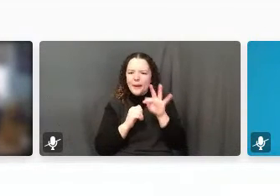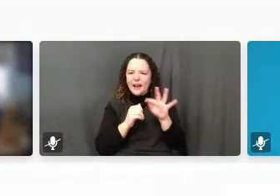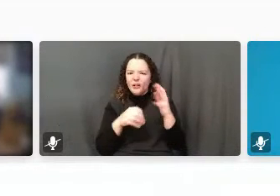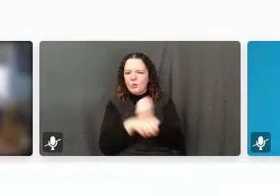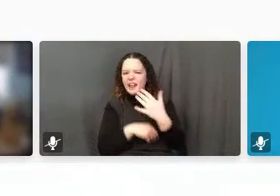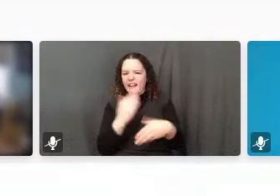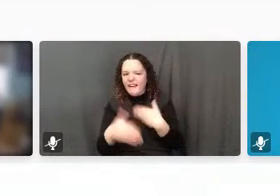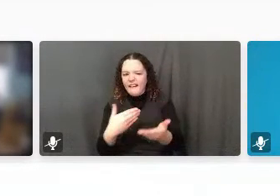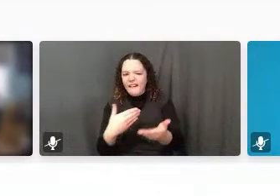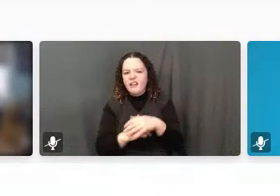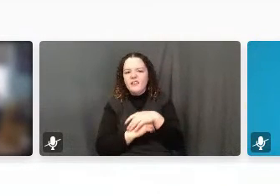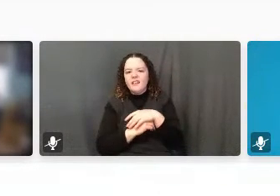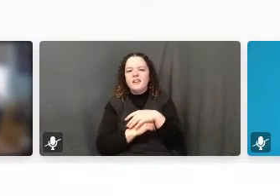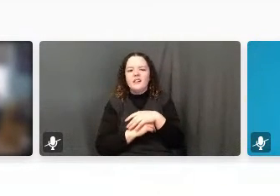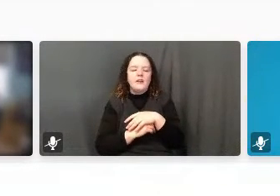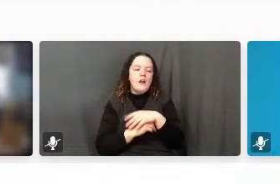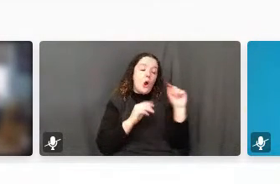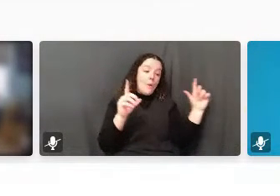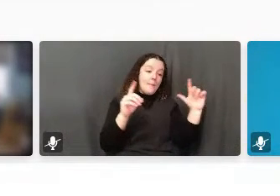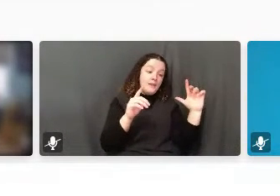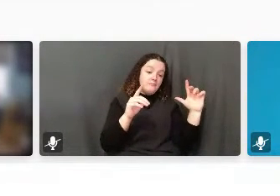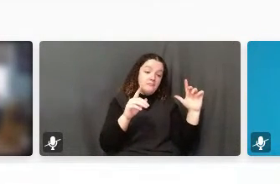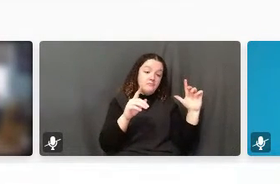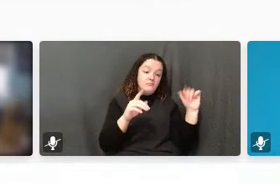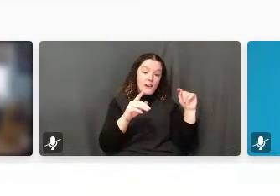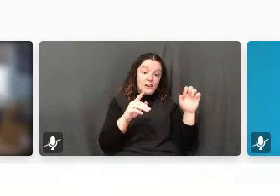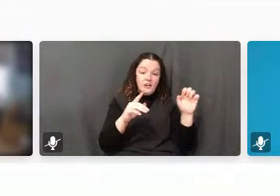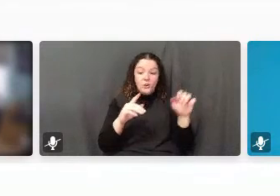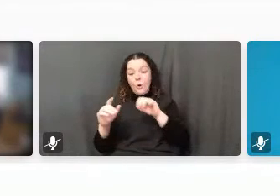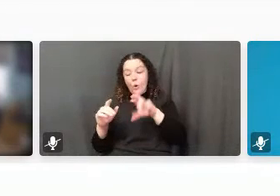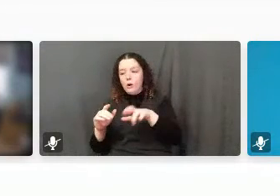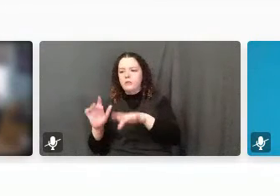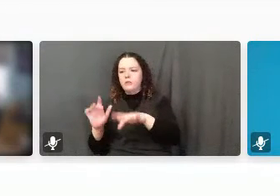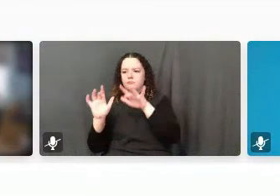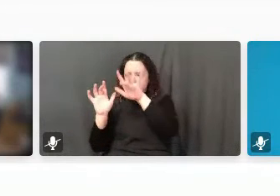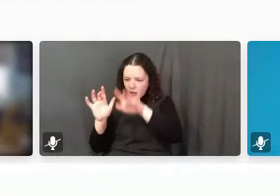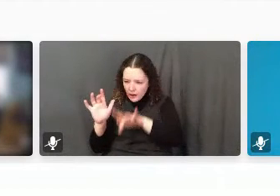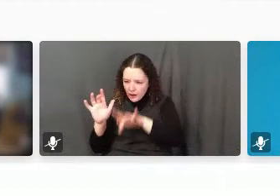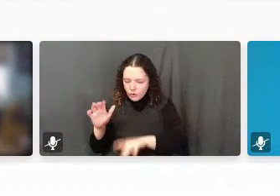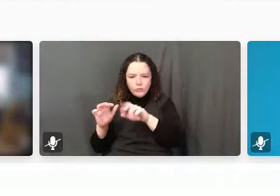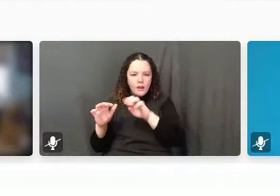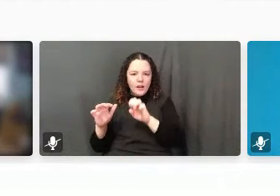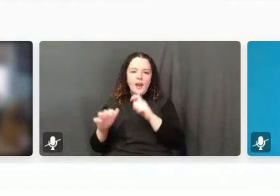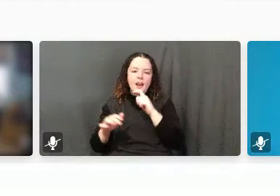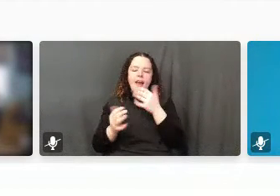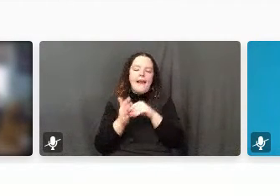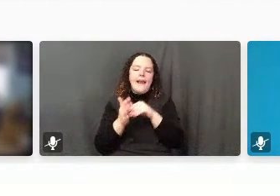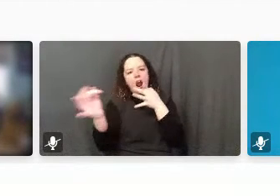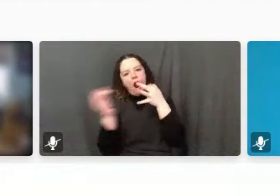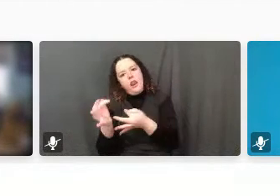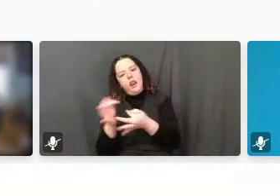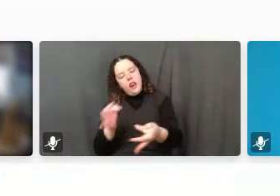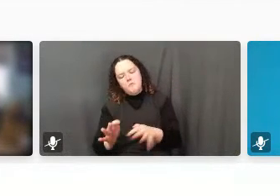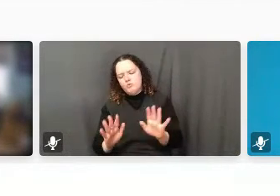open rate or click-through rate? How much, again, I won't dive into too much detail here, but then you can also choose to decide preview text or